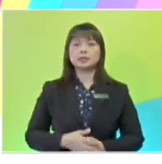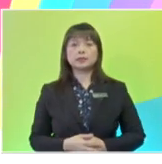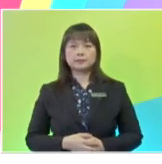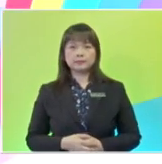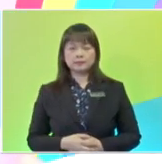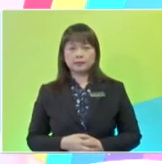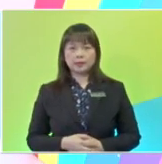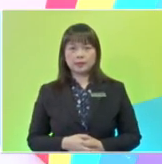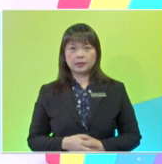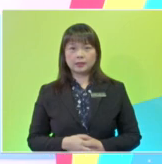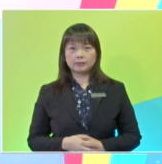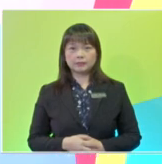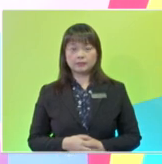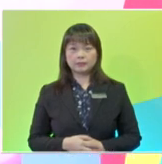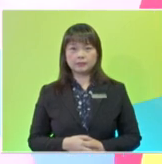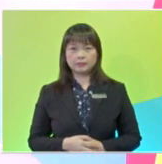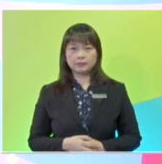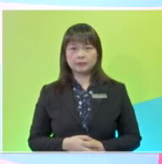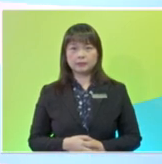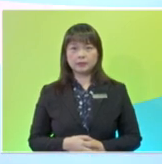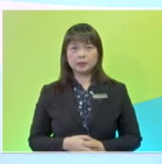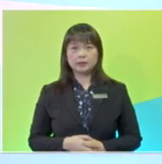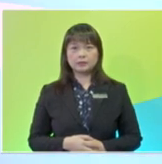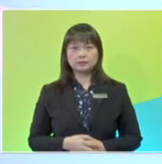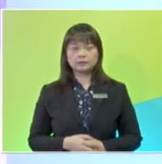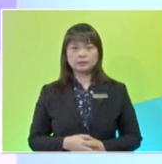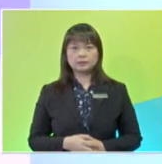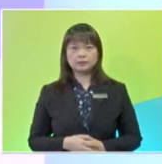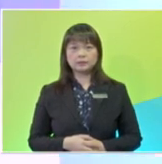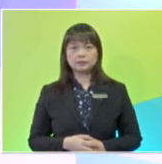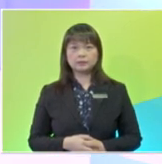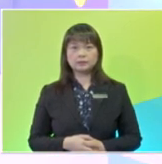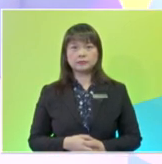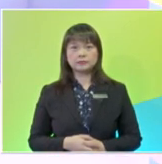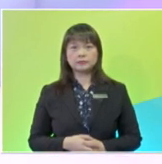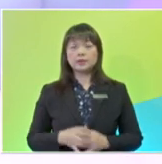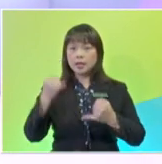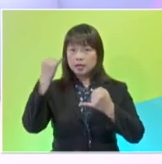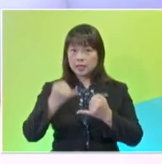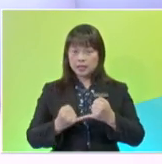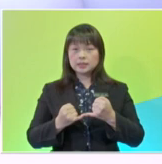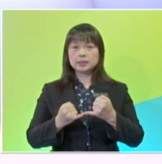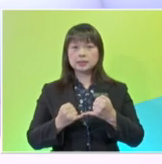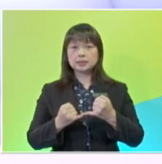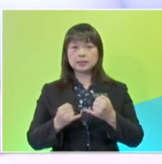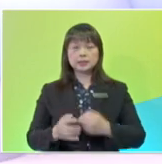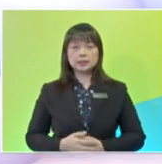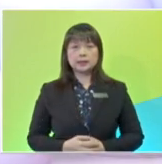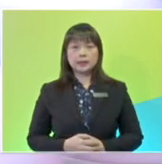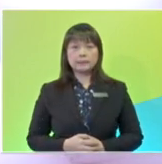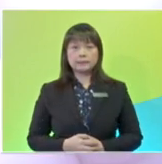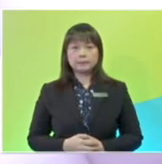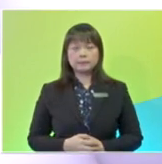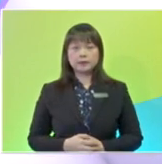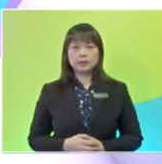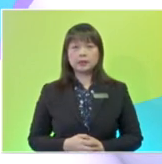is, you know, if it's stirred, it is definitely easier to dissolve. Yes, okay. Last question is, a big